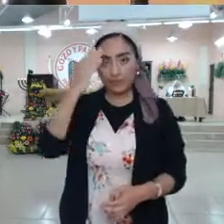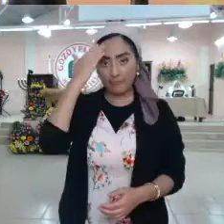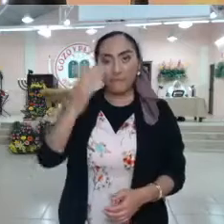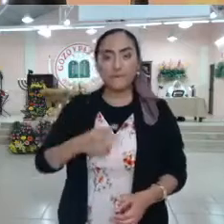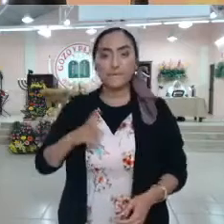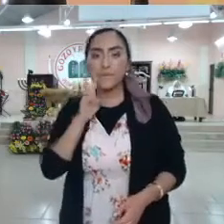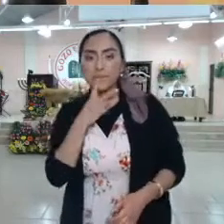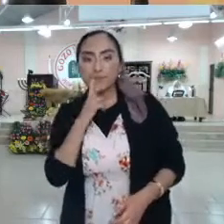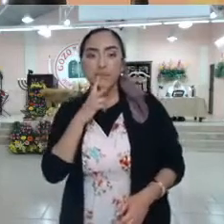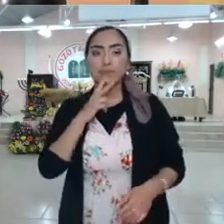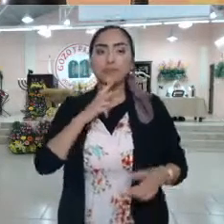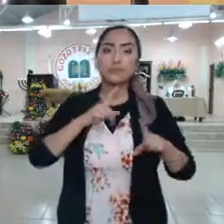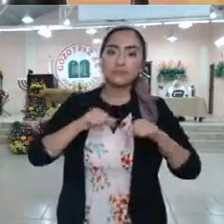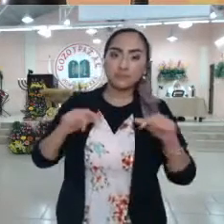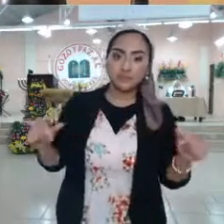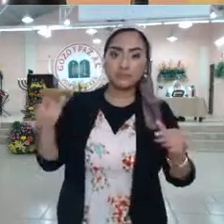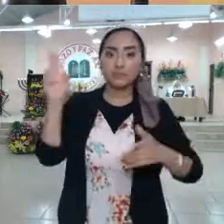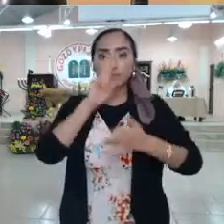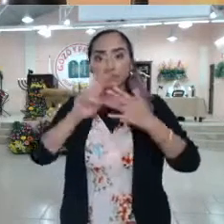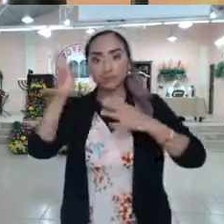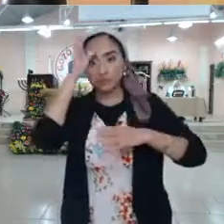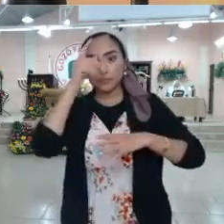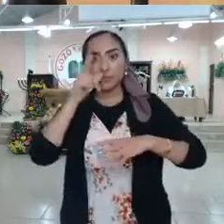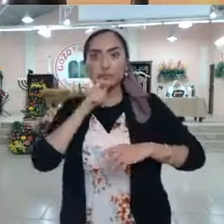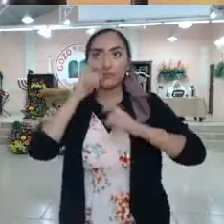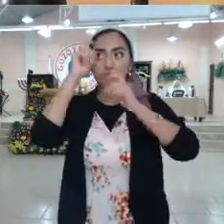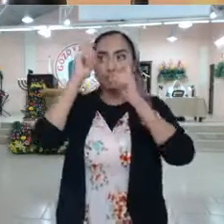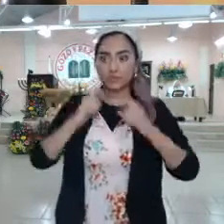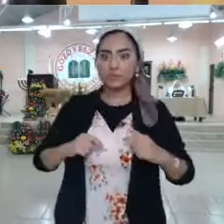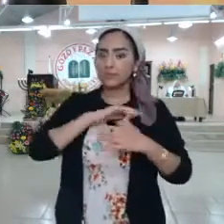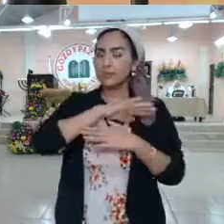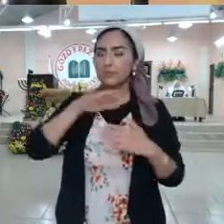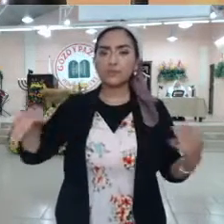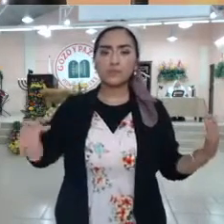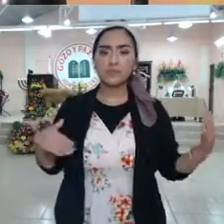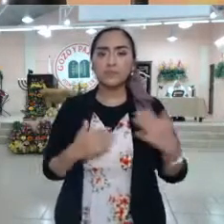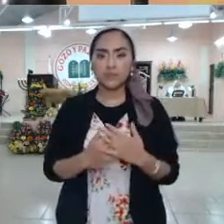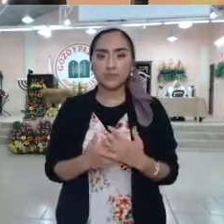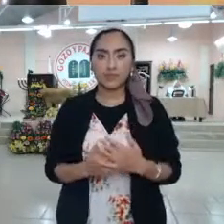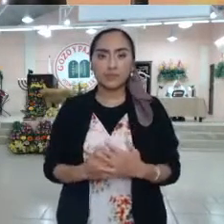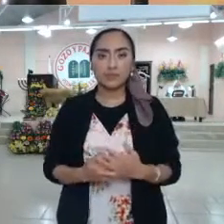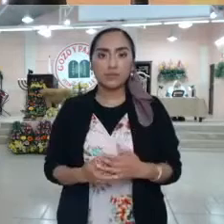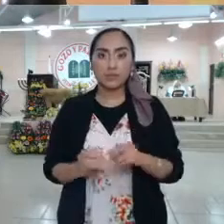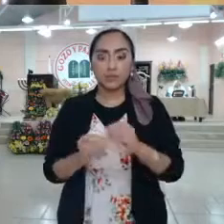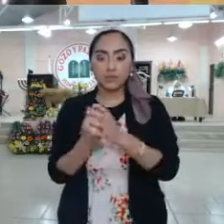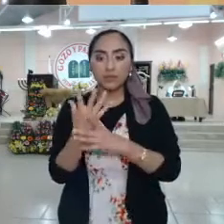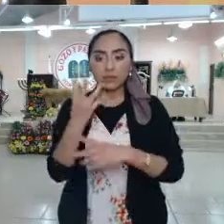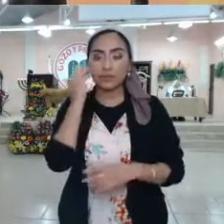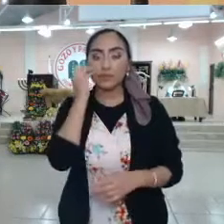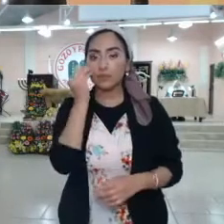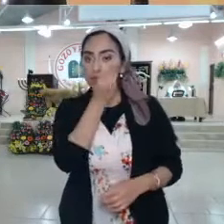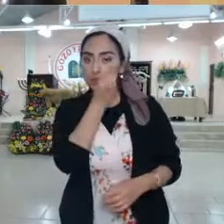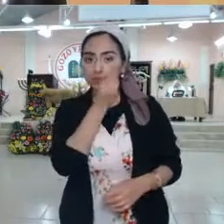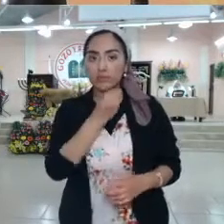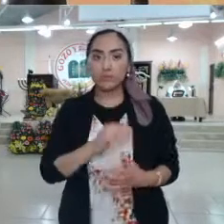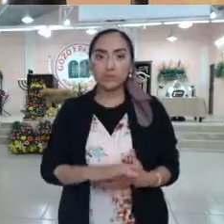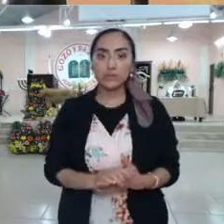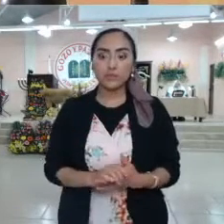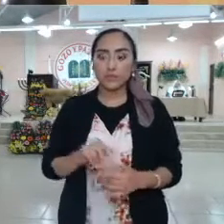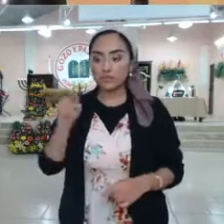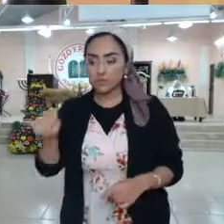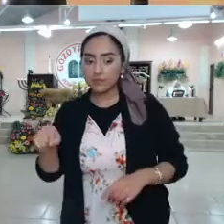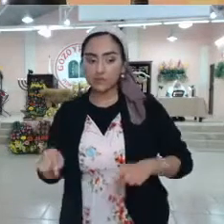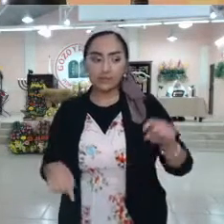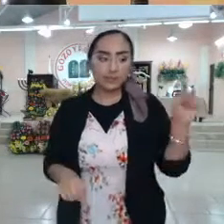vegetales y vegetables demás, and pero more. el Eterno es que But nos the habla por Eternal medio Father, de todo. He speaks to us through La flor, everything. la semilla, The seeds, esto,